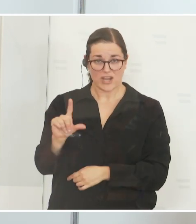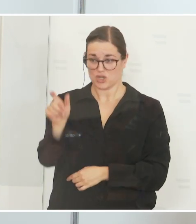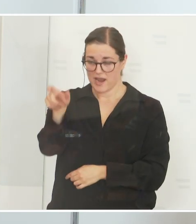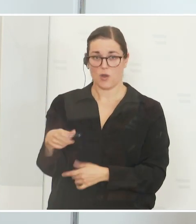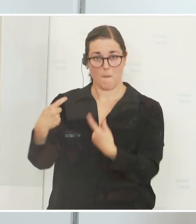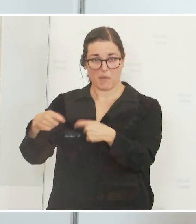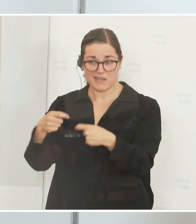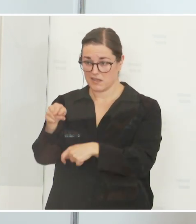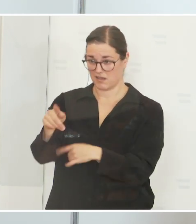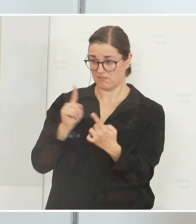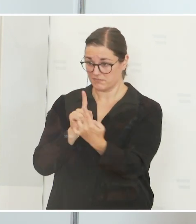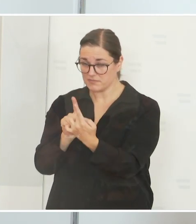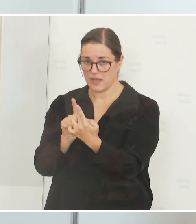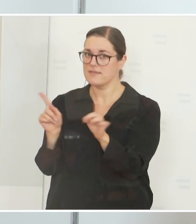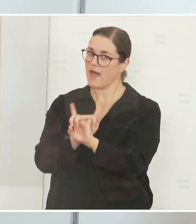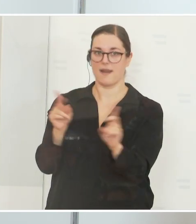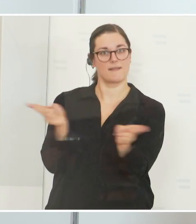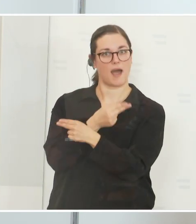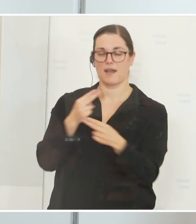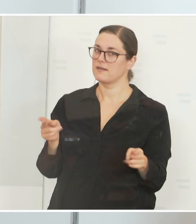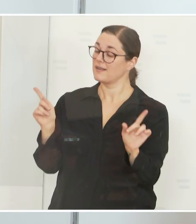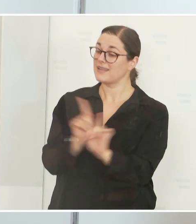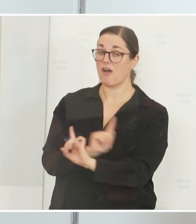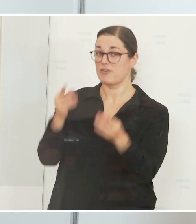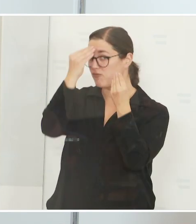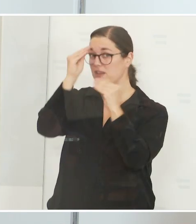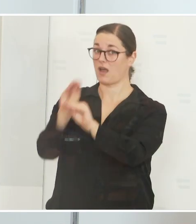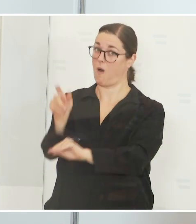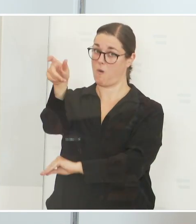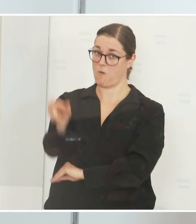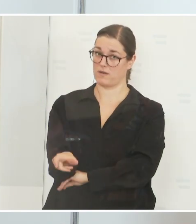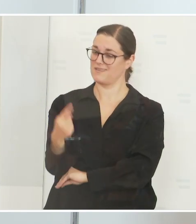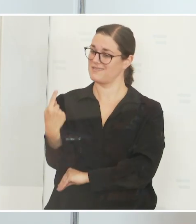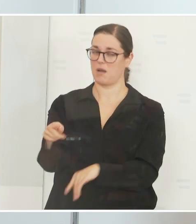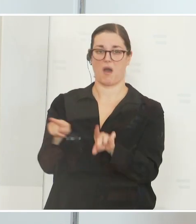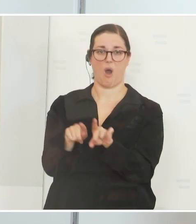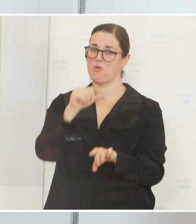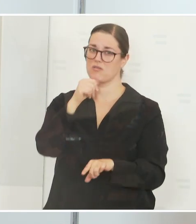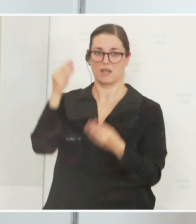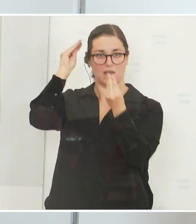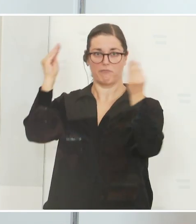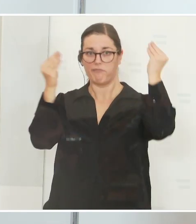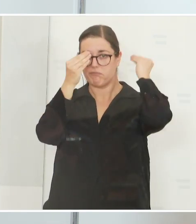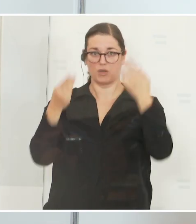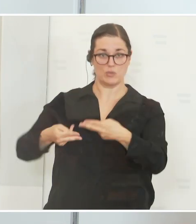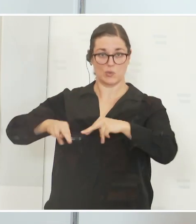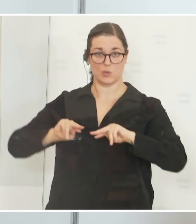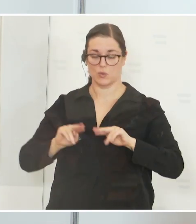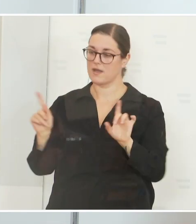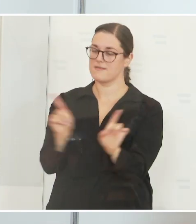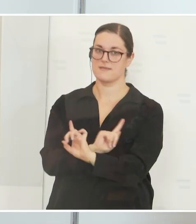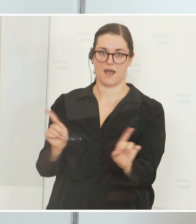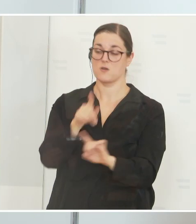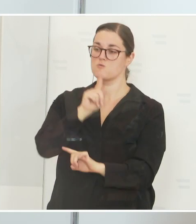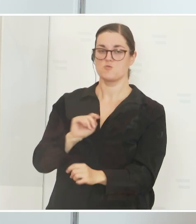He simply cannot be trusted. He cannot be re-educated. Experience shows that only